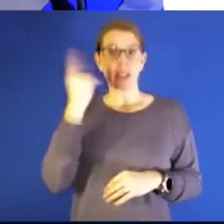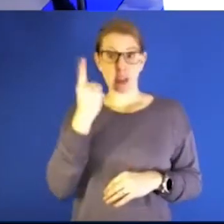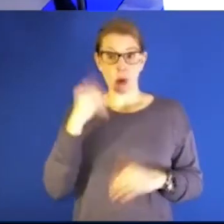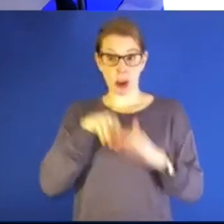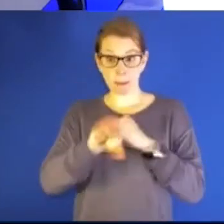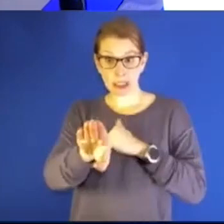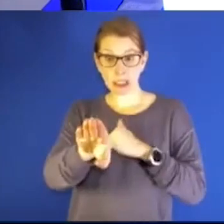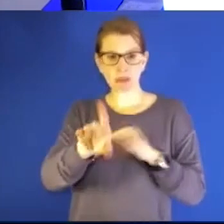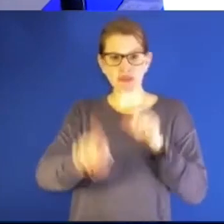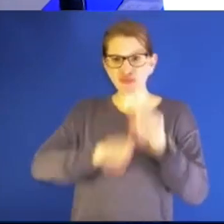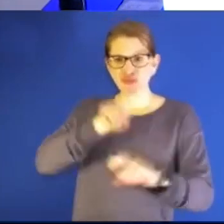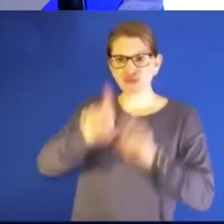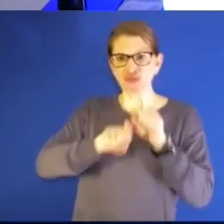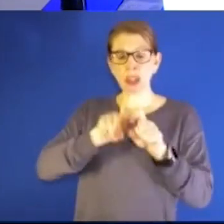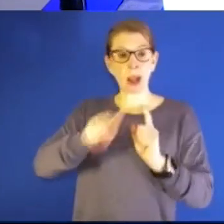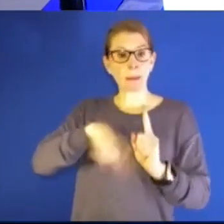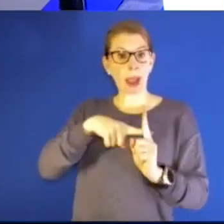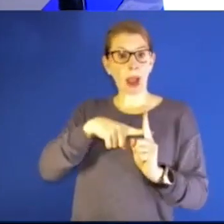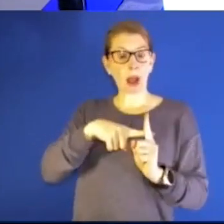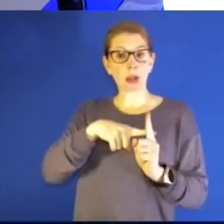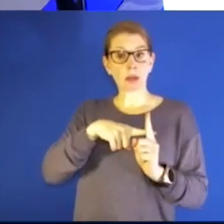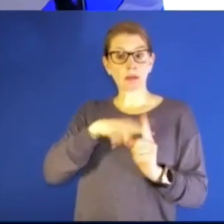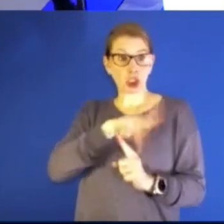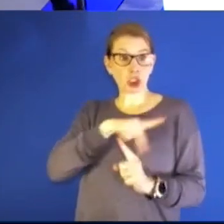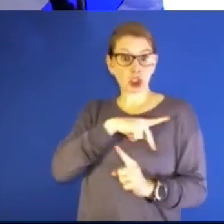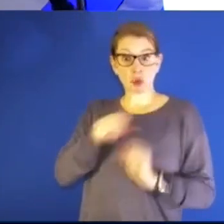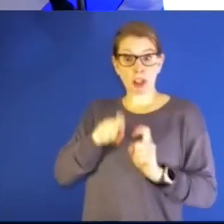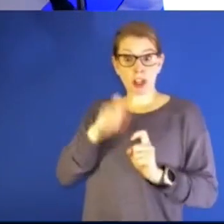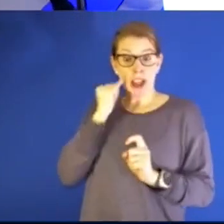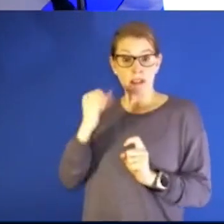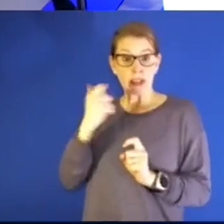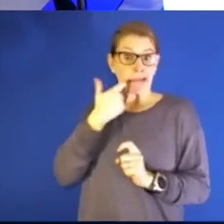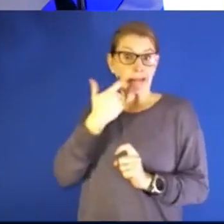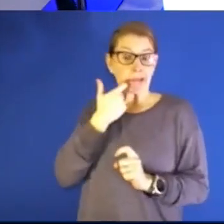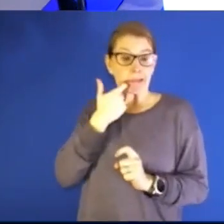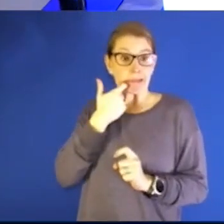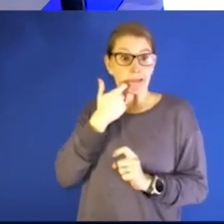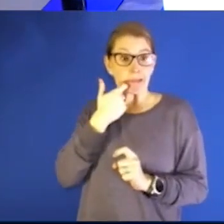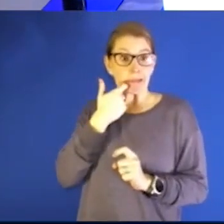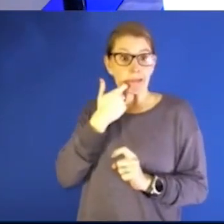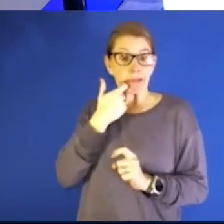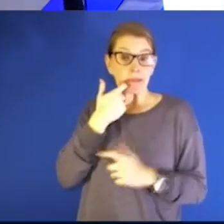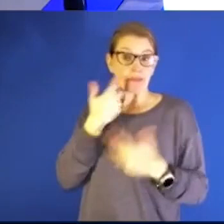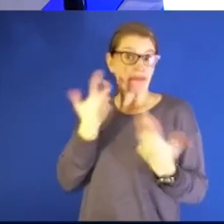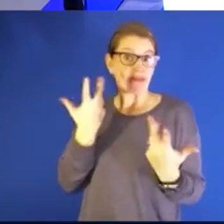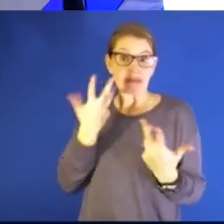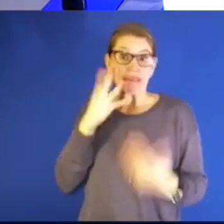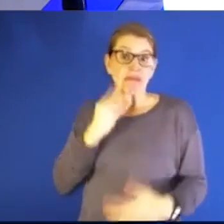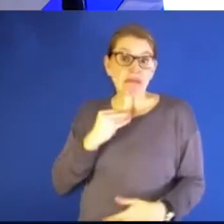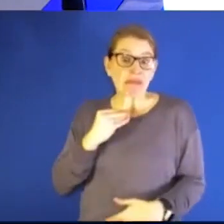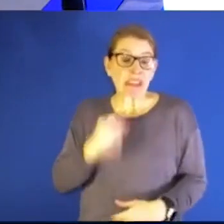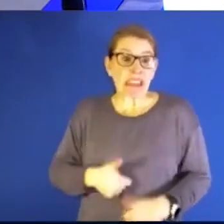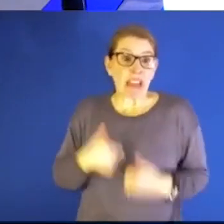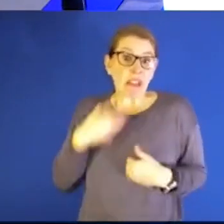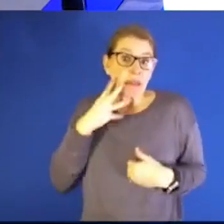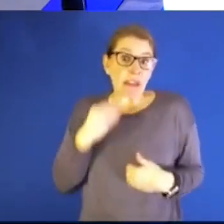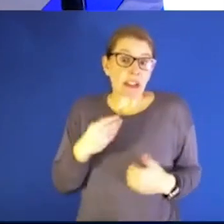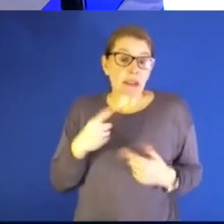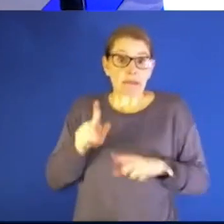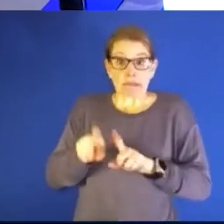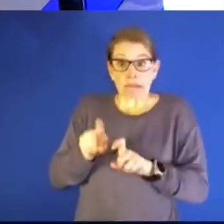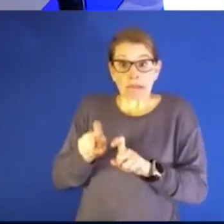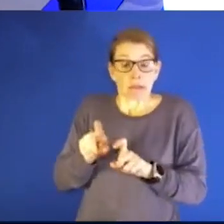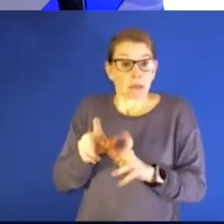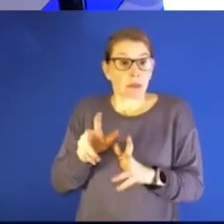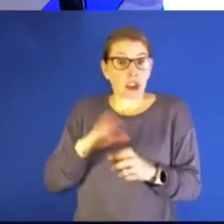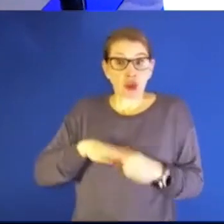them personal questions about if they've had a recent life experience,